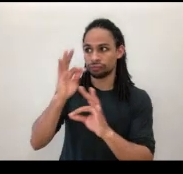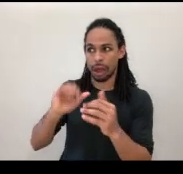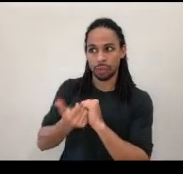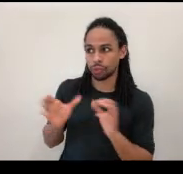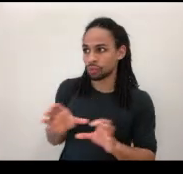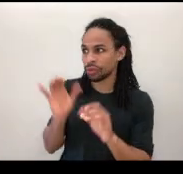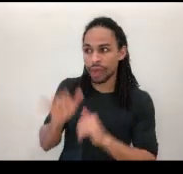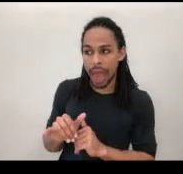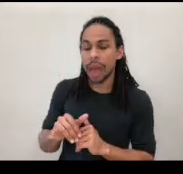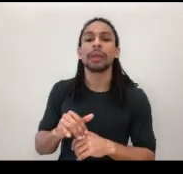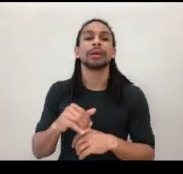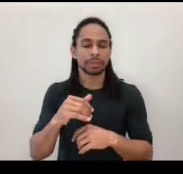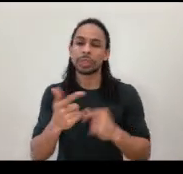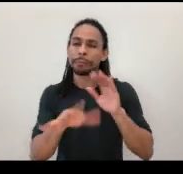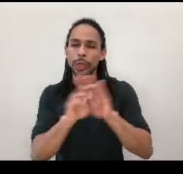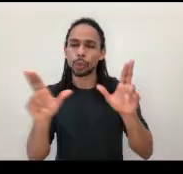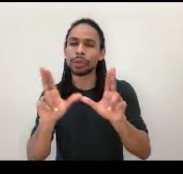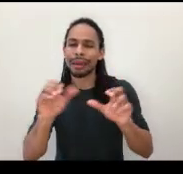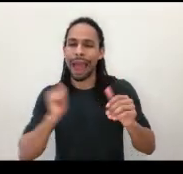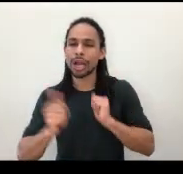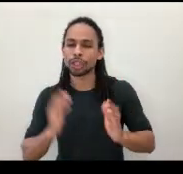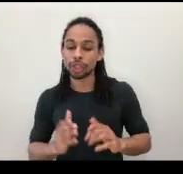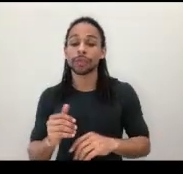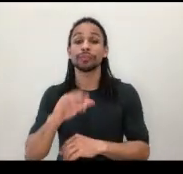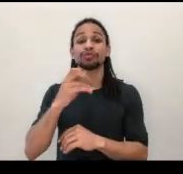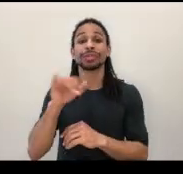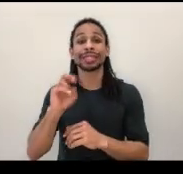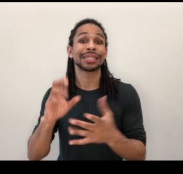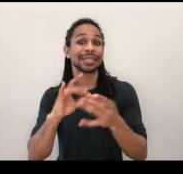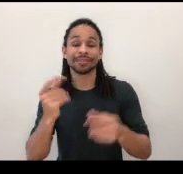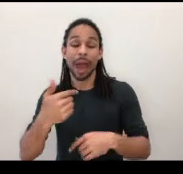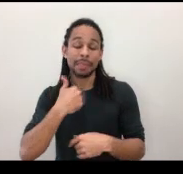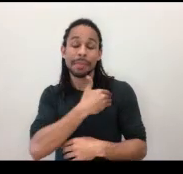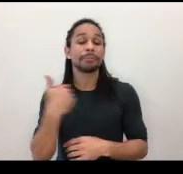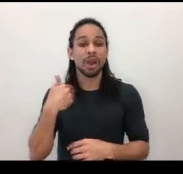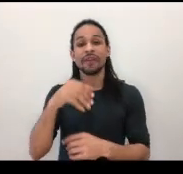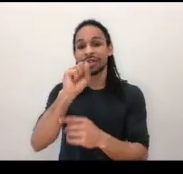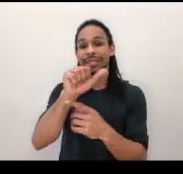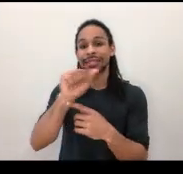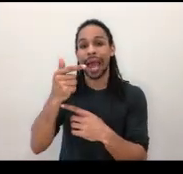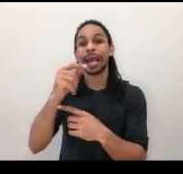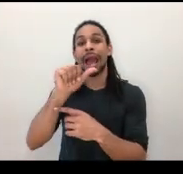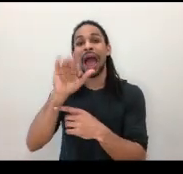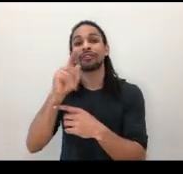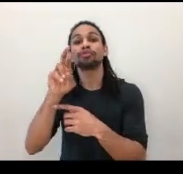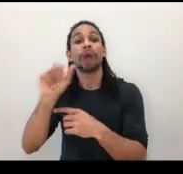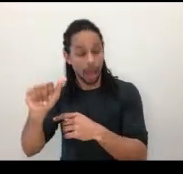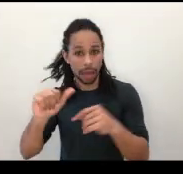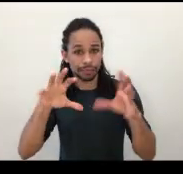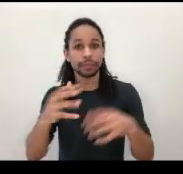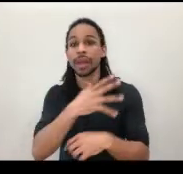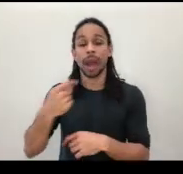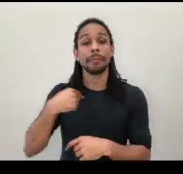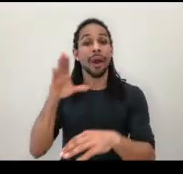how to do that. Because I'm also obviously a member of SAG-AFTRA. I am